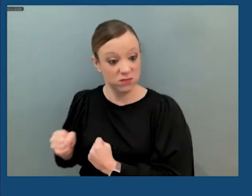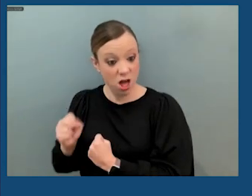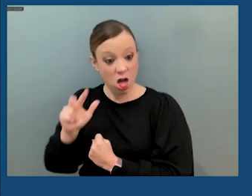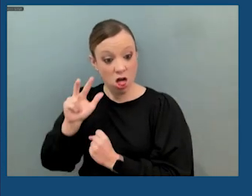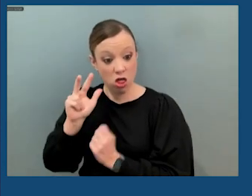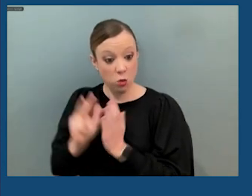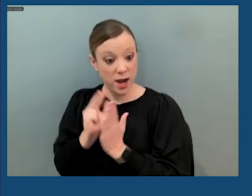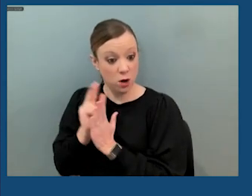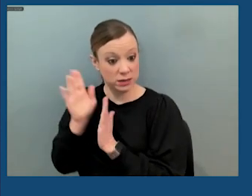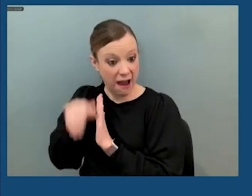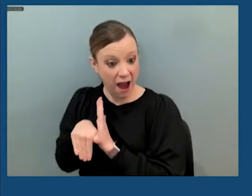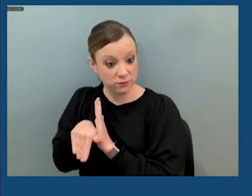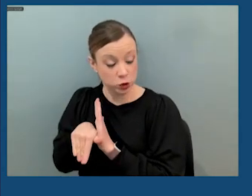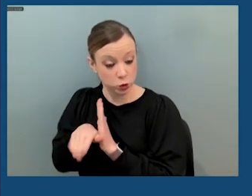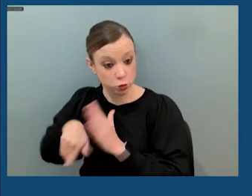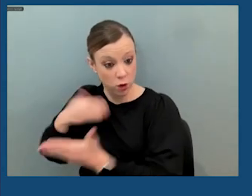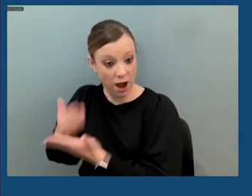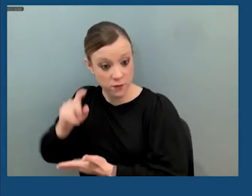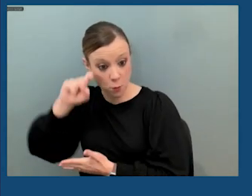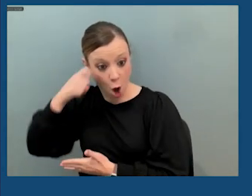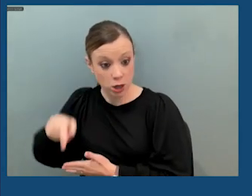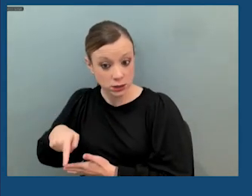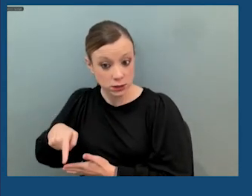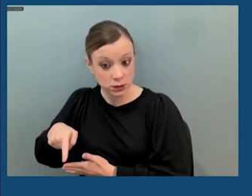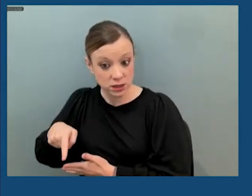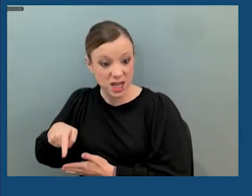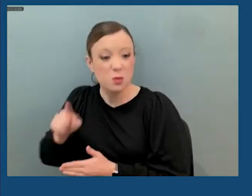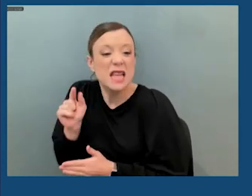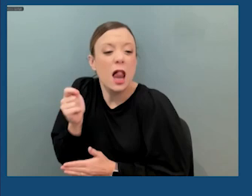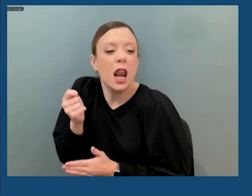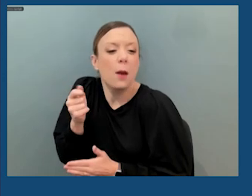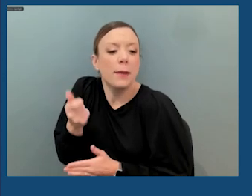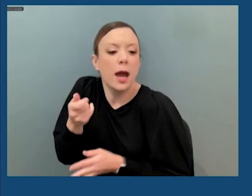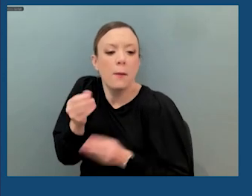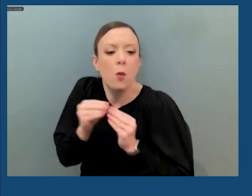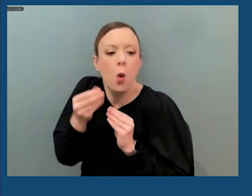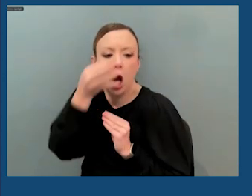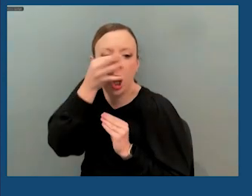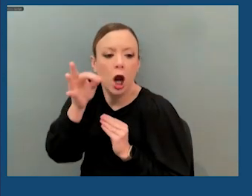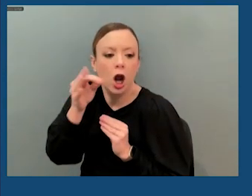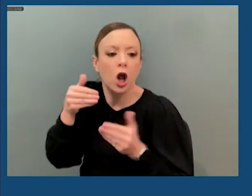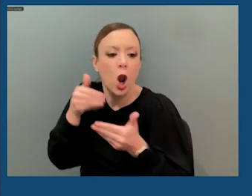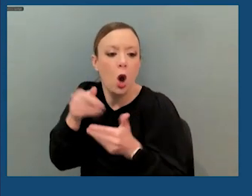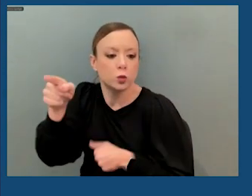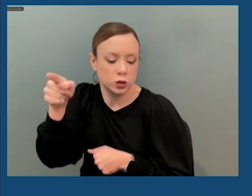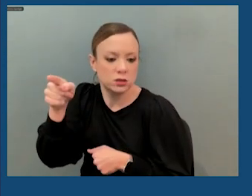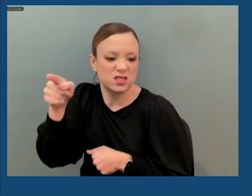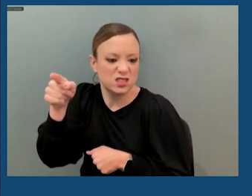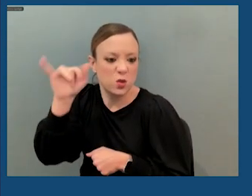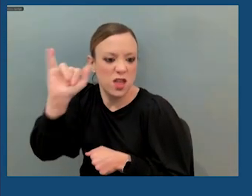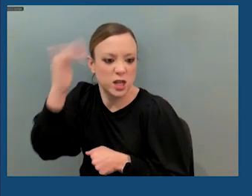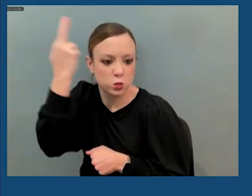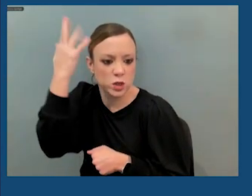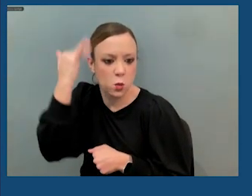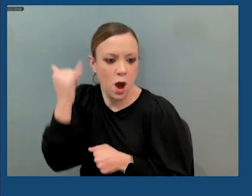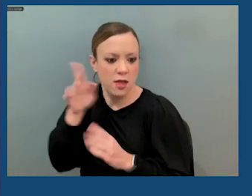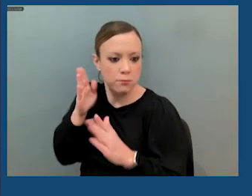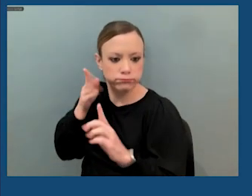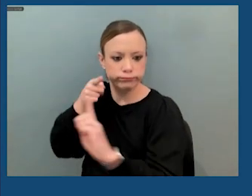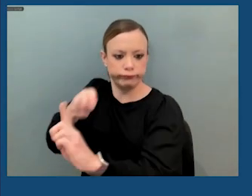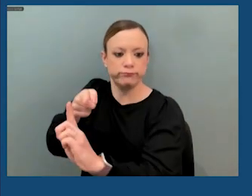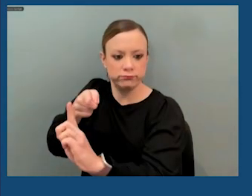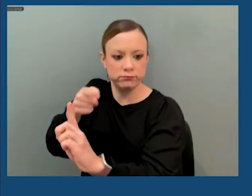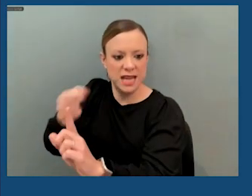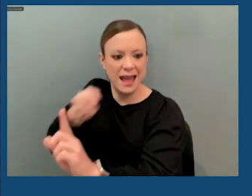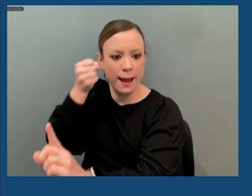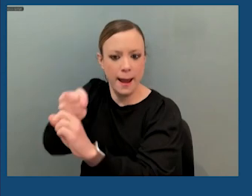this attack was. Buffalo was targeted because it was a little bit closer drive. 10 people